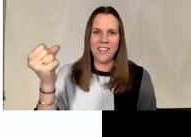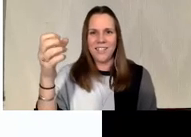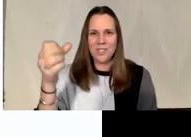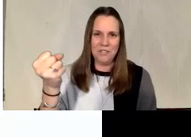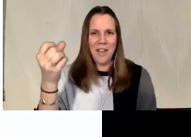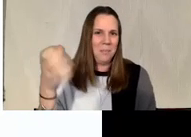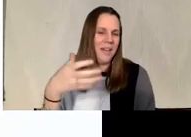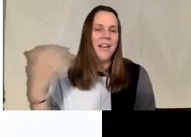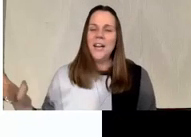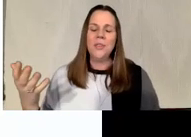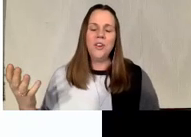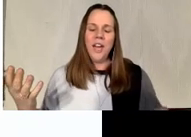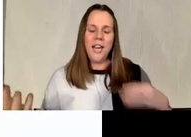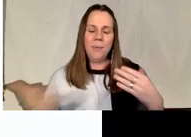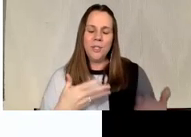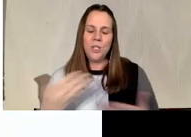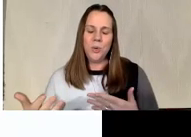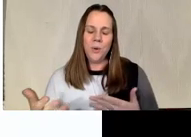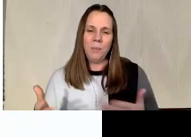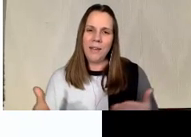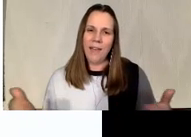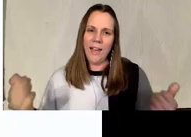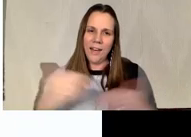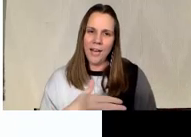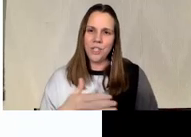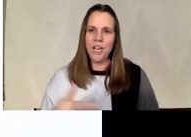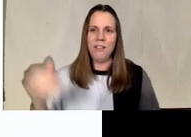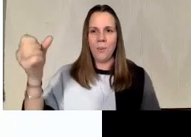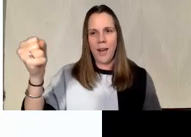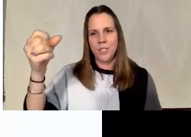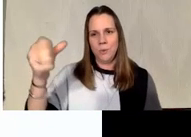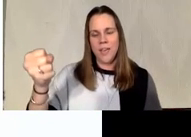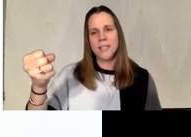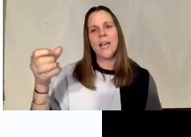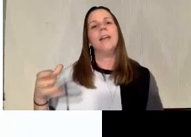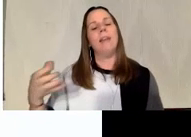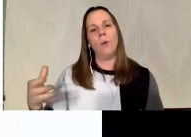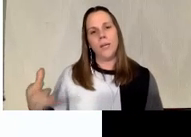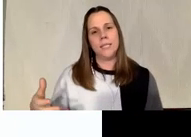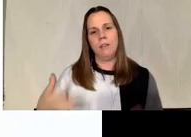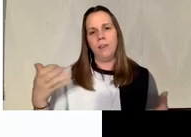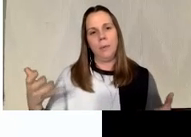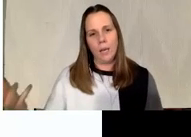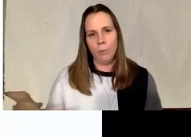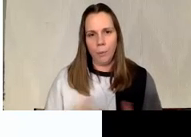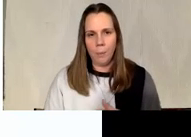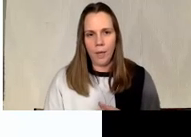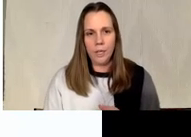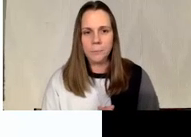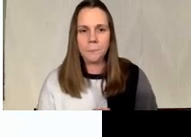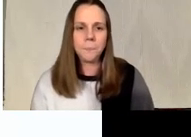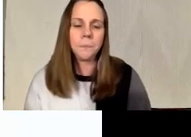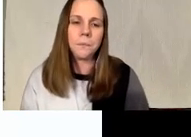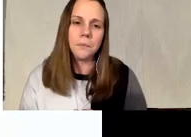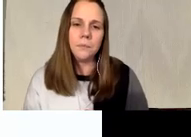that's great. That's so fun. But they're not able to make that connection that when I do this, I get that white stuff in my cup or my